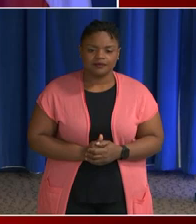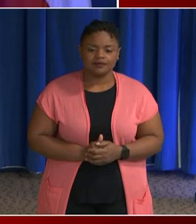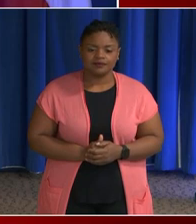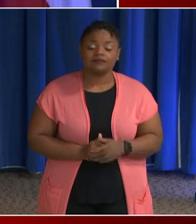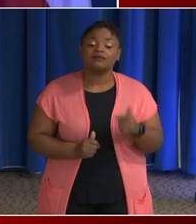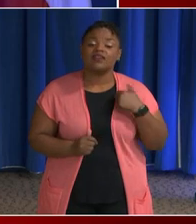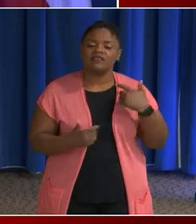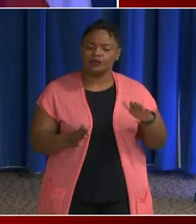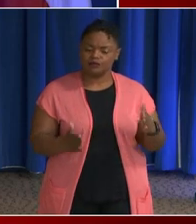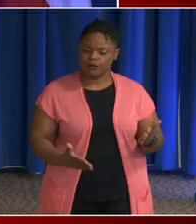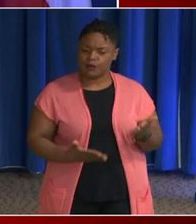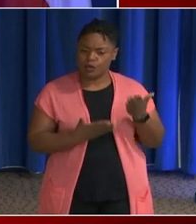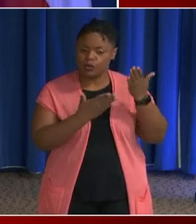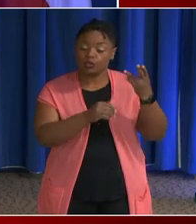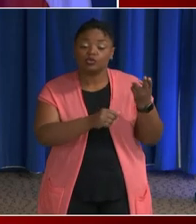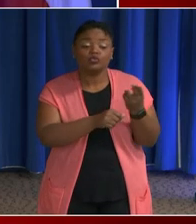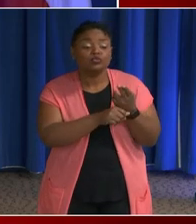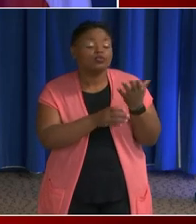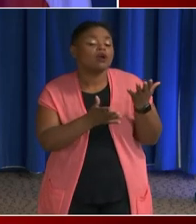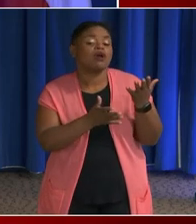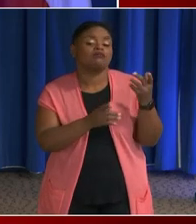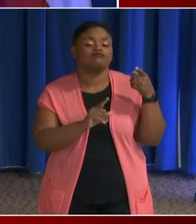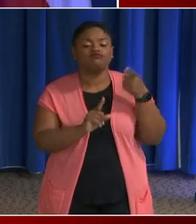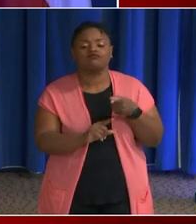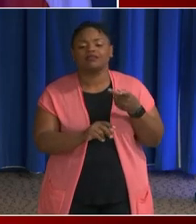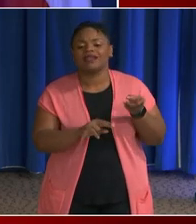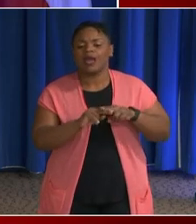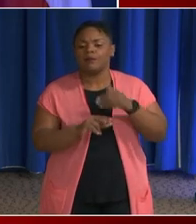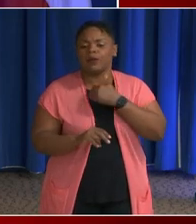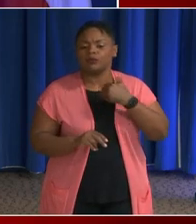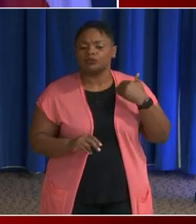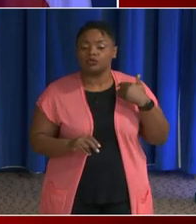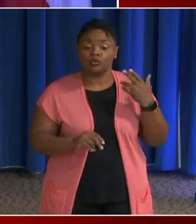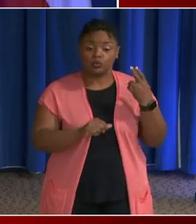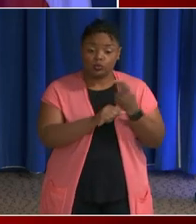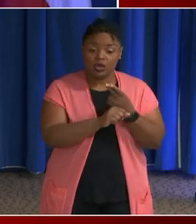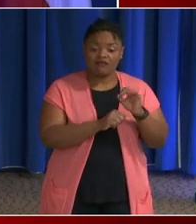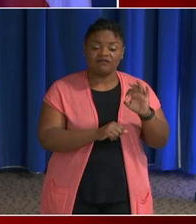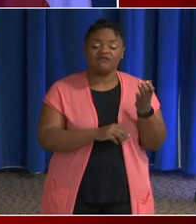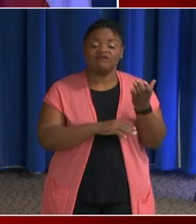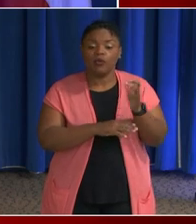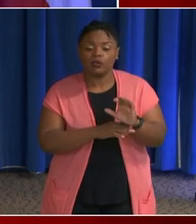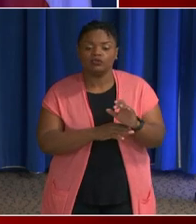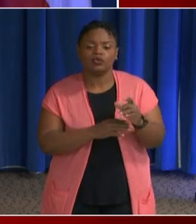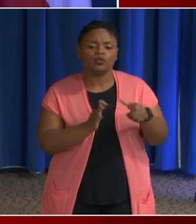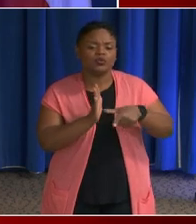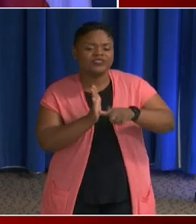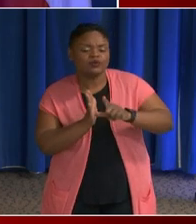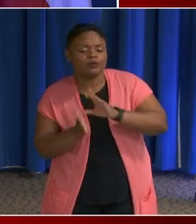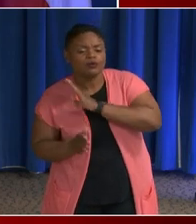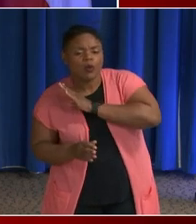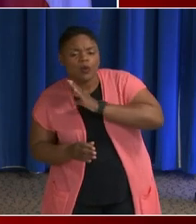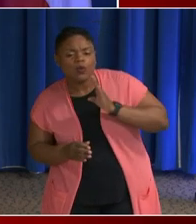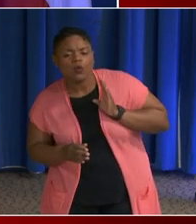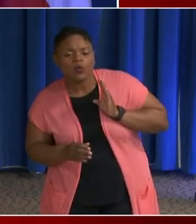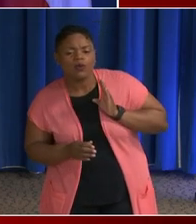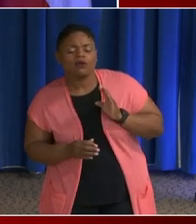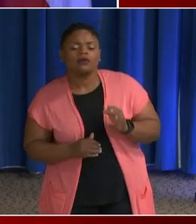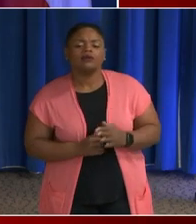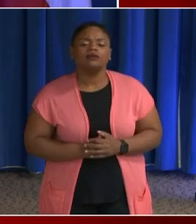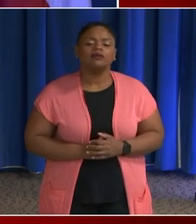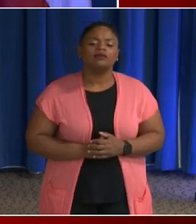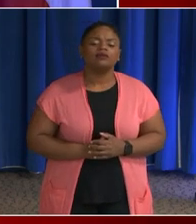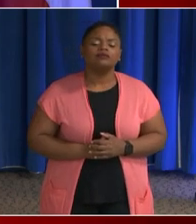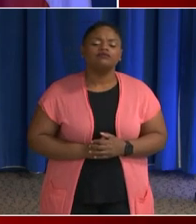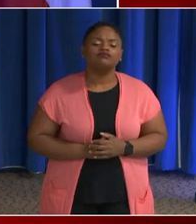to expand the membership of the Use of Force Review Board, which is an existing board. There's a provision